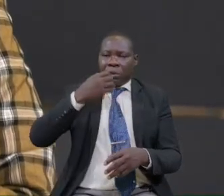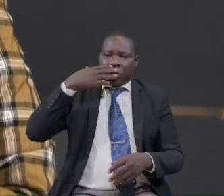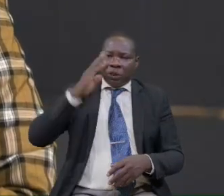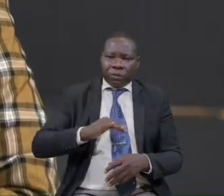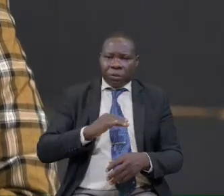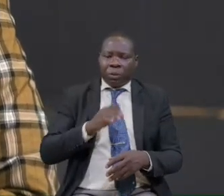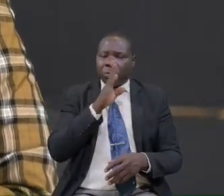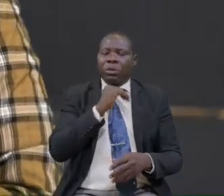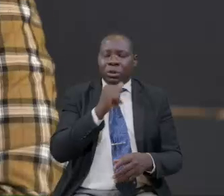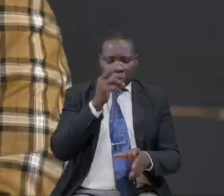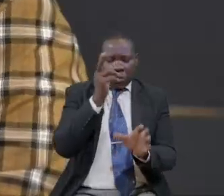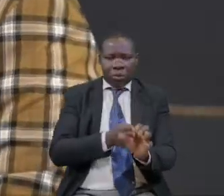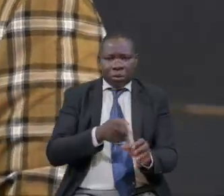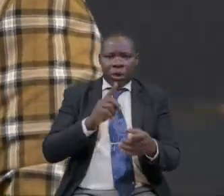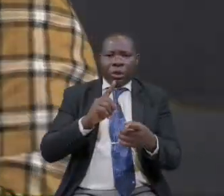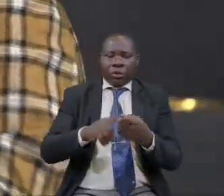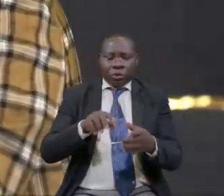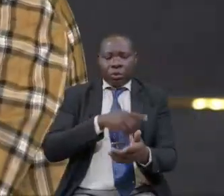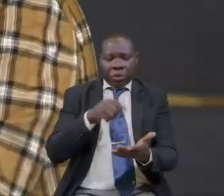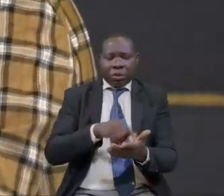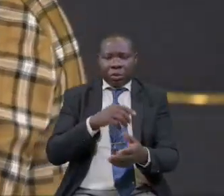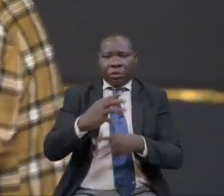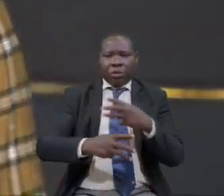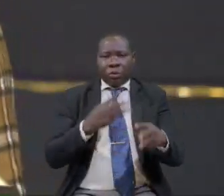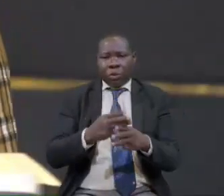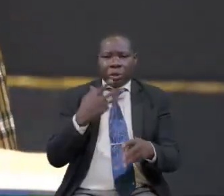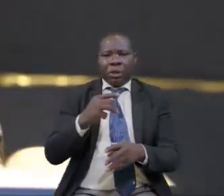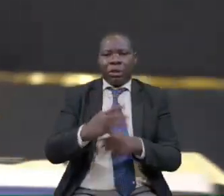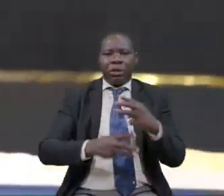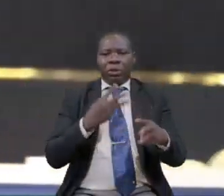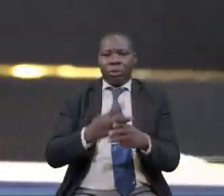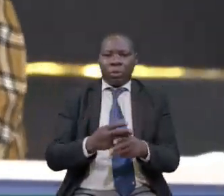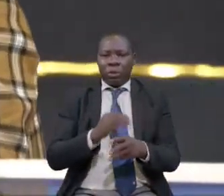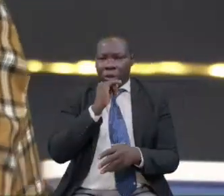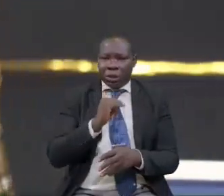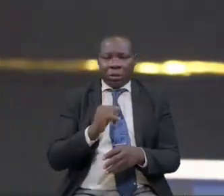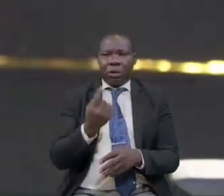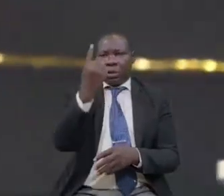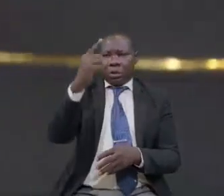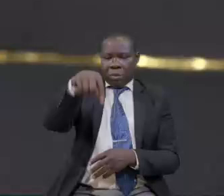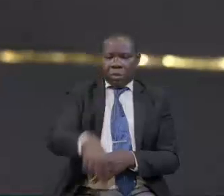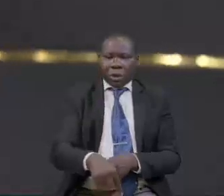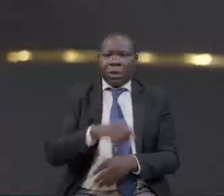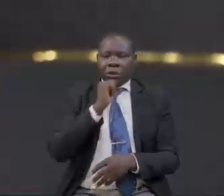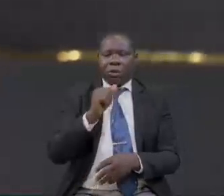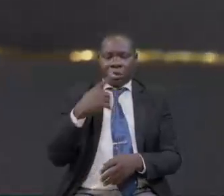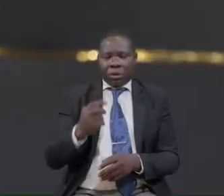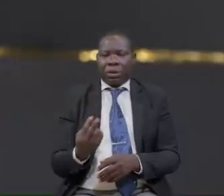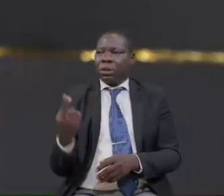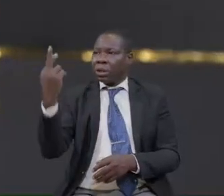to this world. The world is upside down, not the right side up. Do not